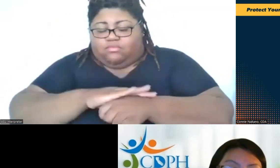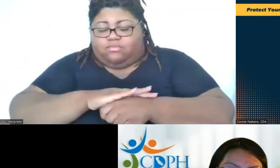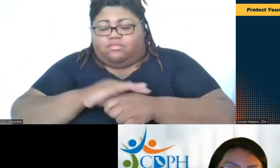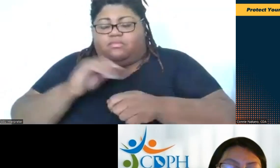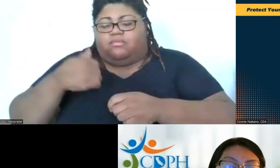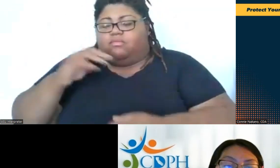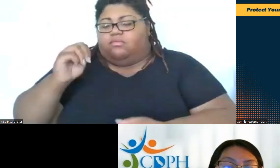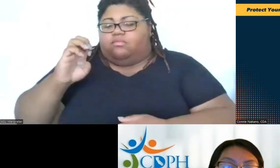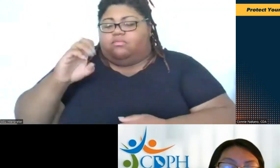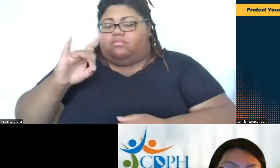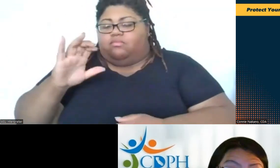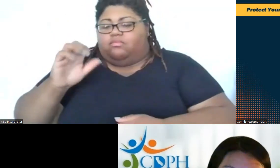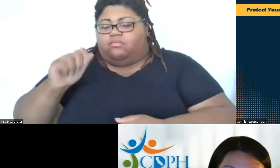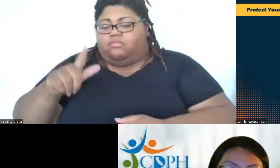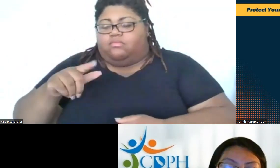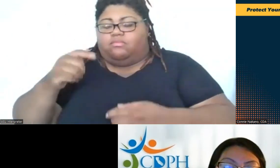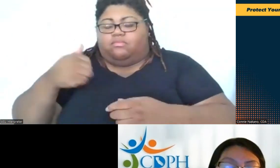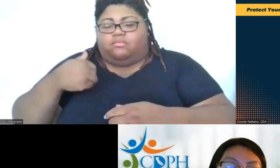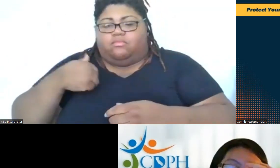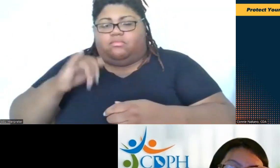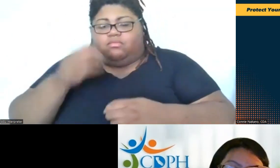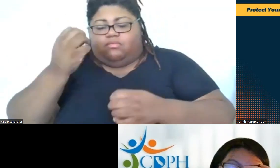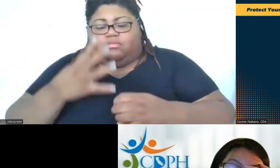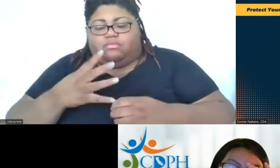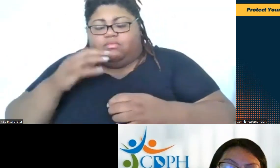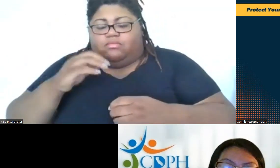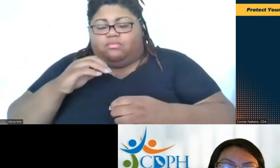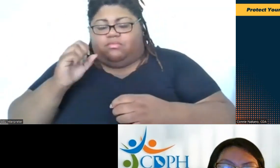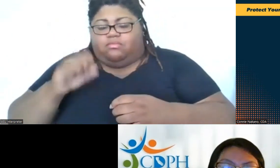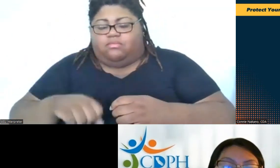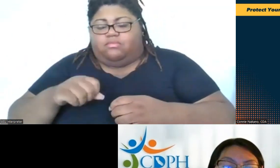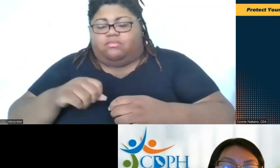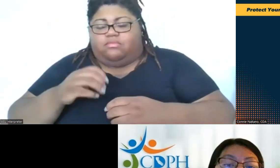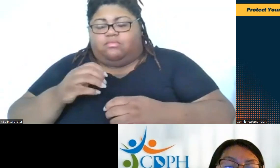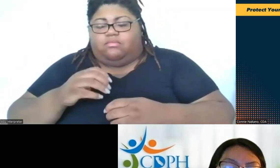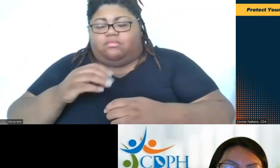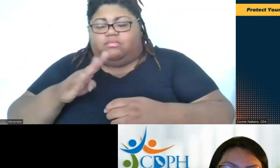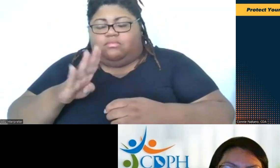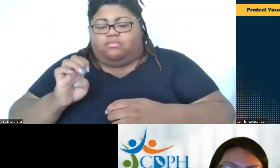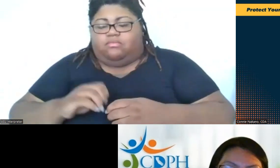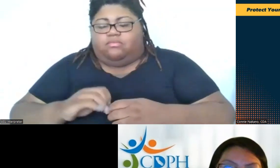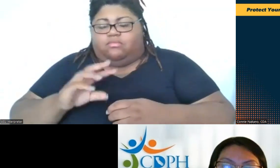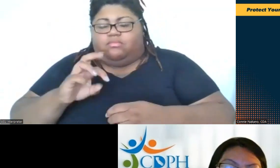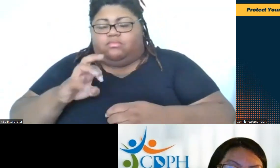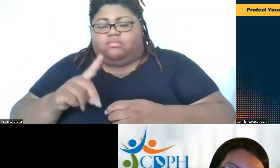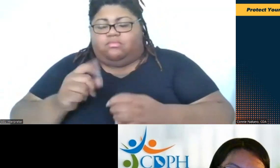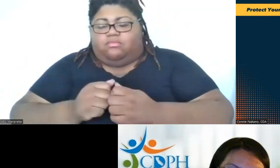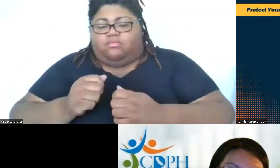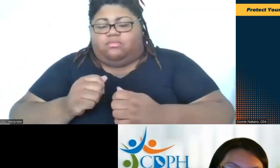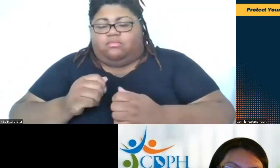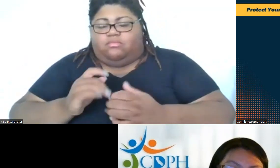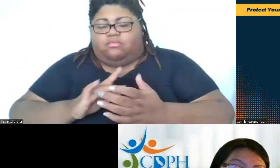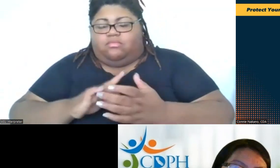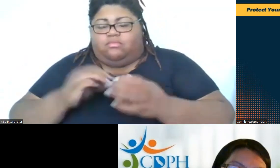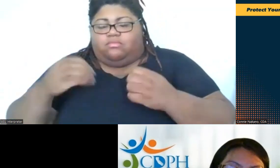and treatment. And so technically right now, those who are uninsured can be covered by Medi-Cal. And that's for the paying for the visit